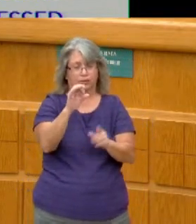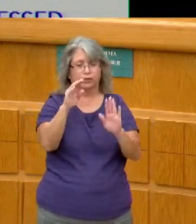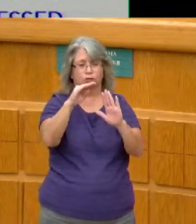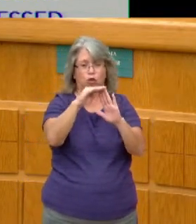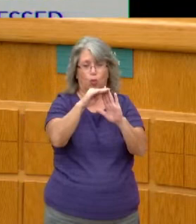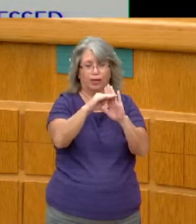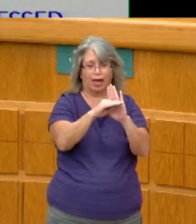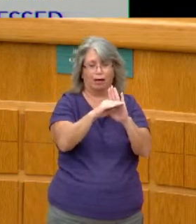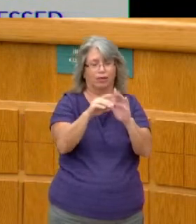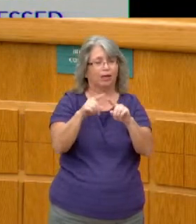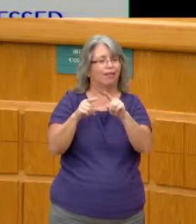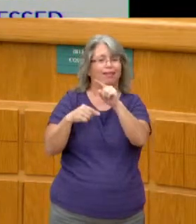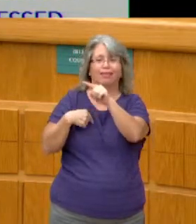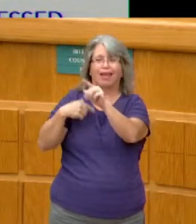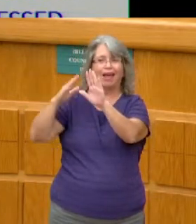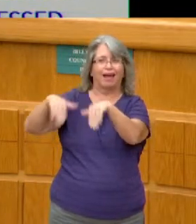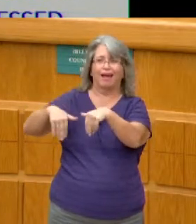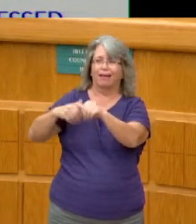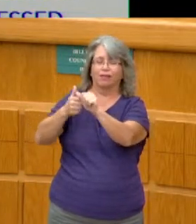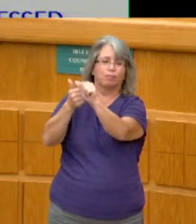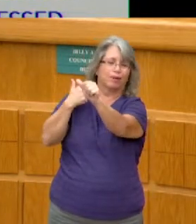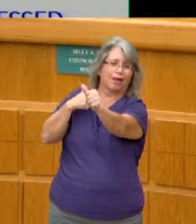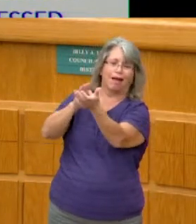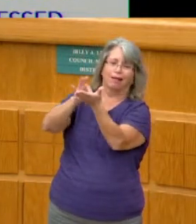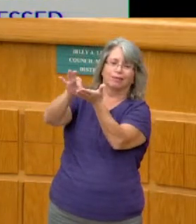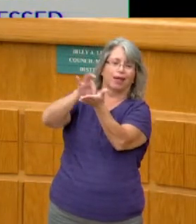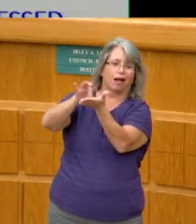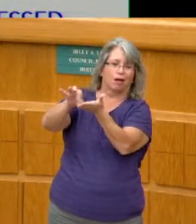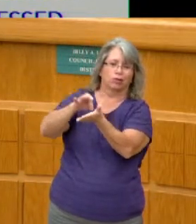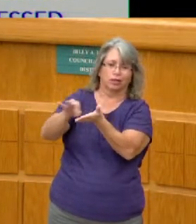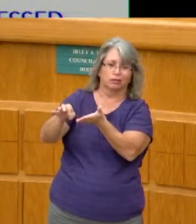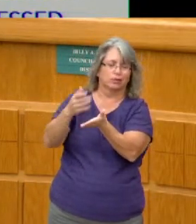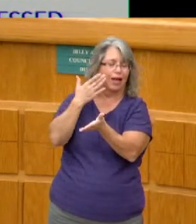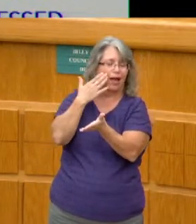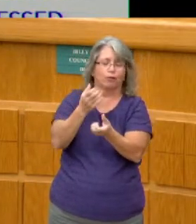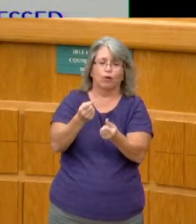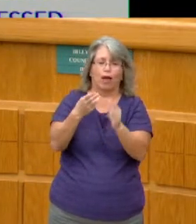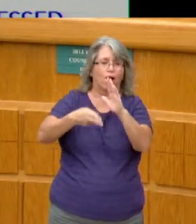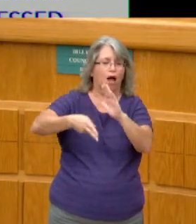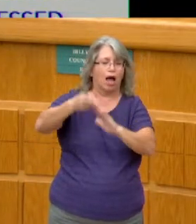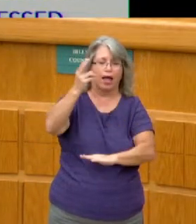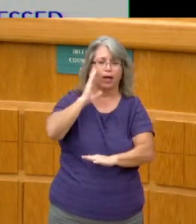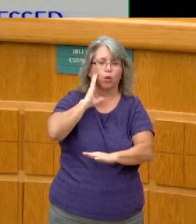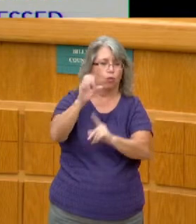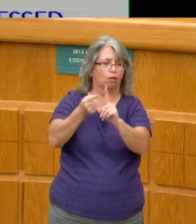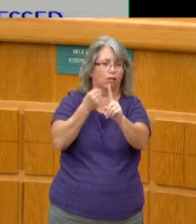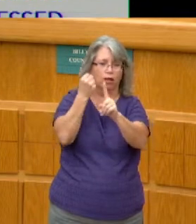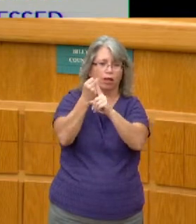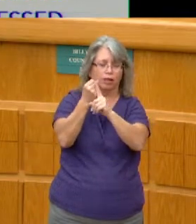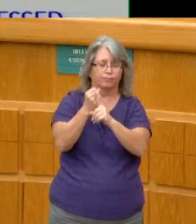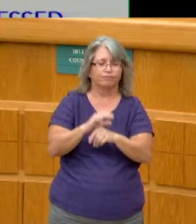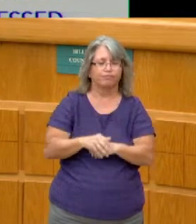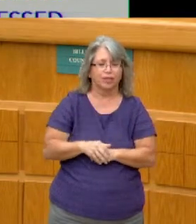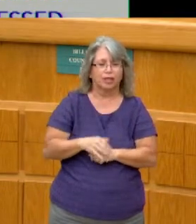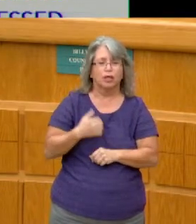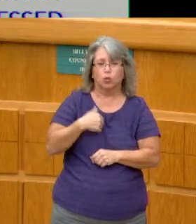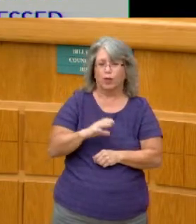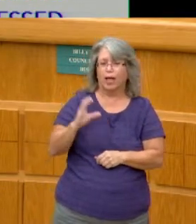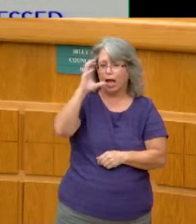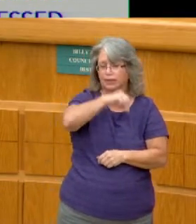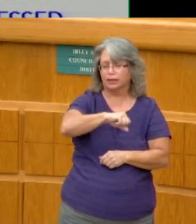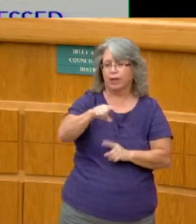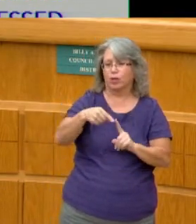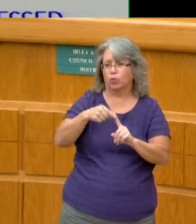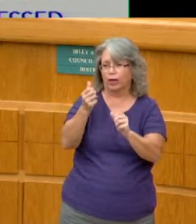I don't know how high they'll actually go, but we estimate that when we get everything counted, the peak will be at